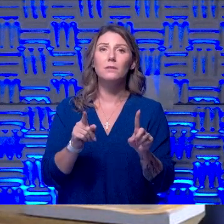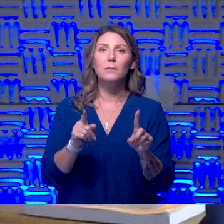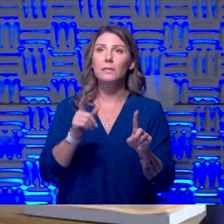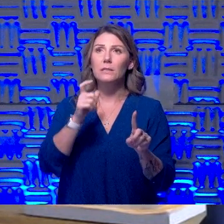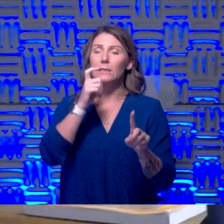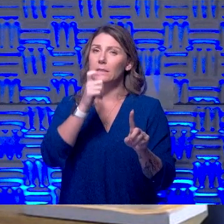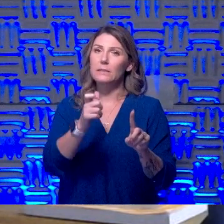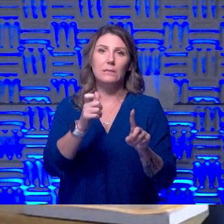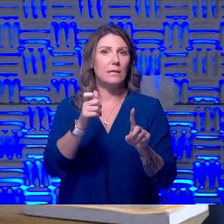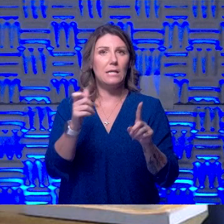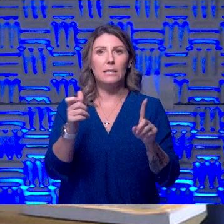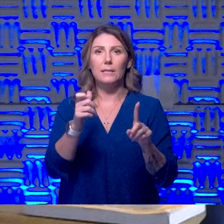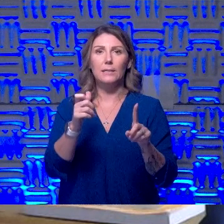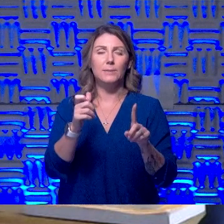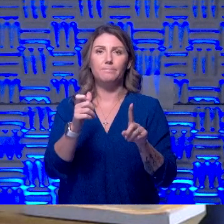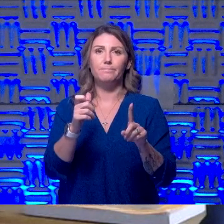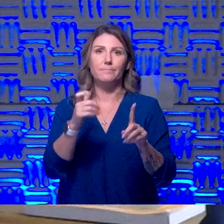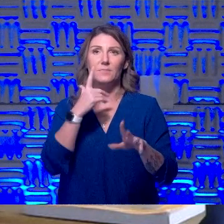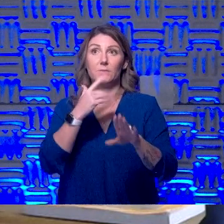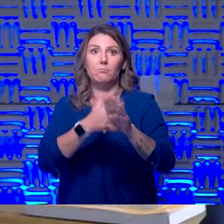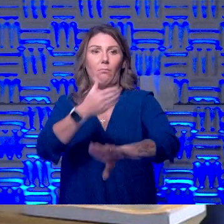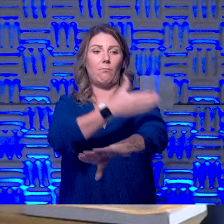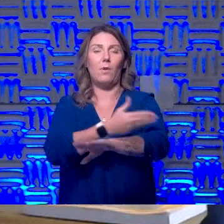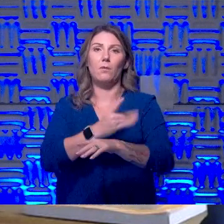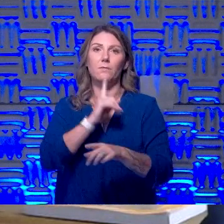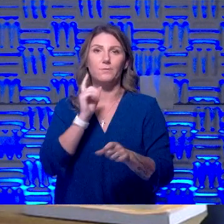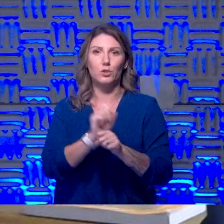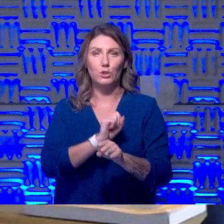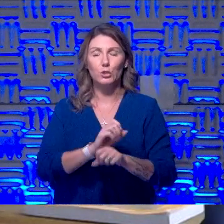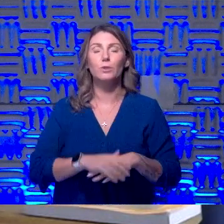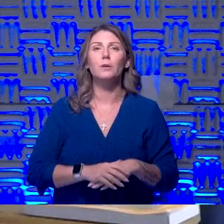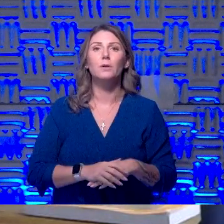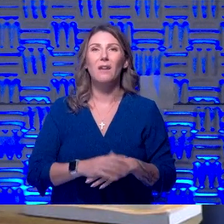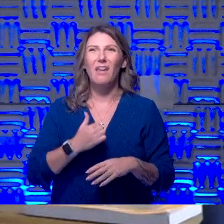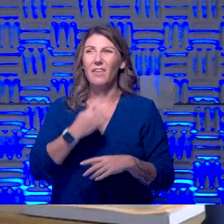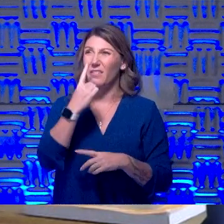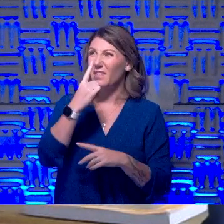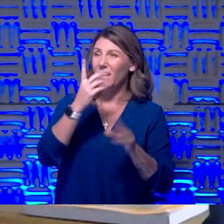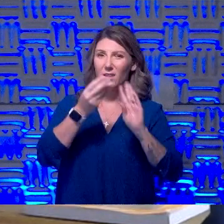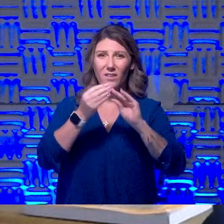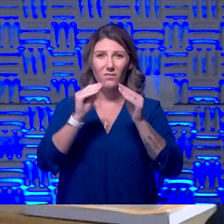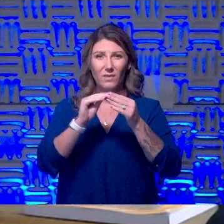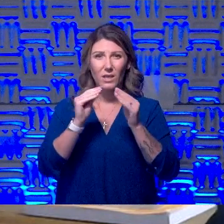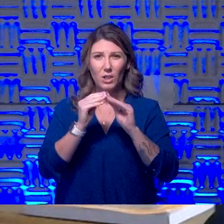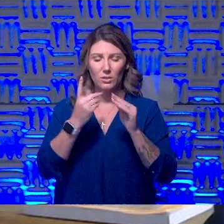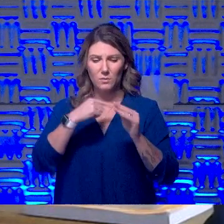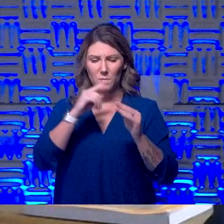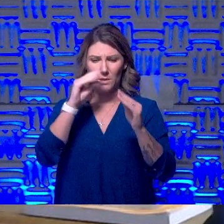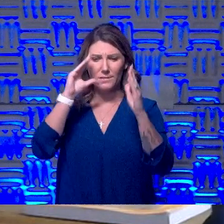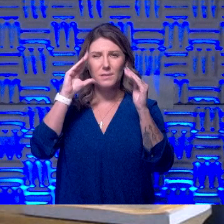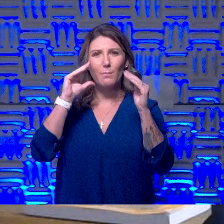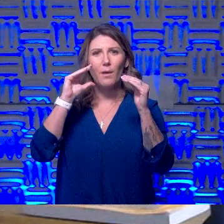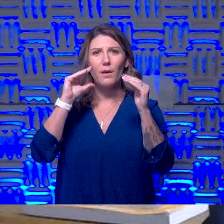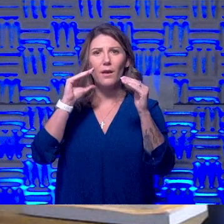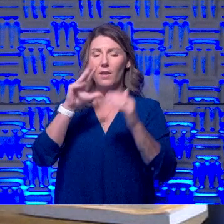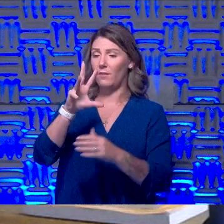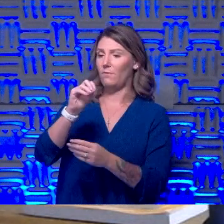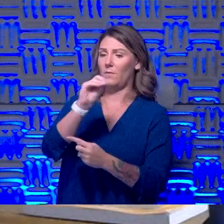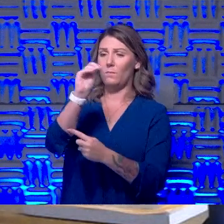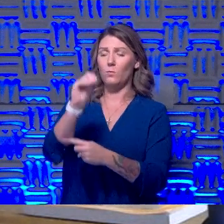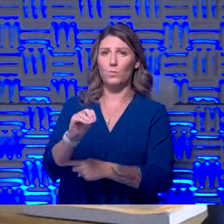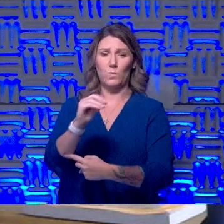abated for sure. As a matter of fact, I think the figures are that we're expecting that 50%